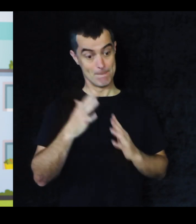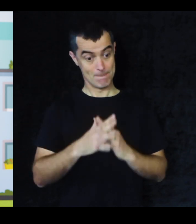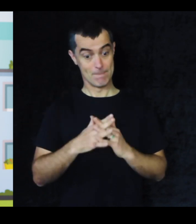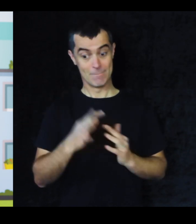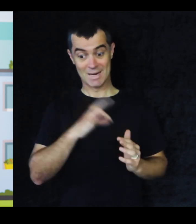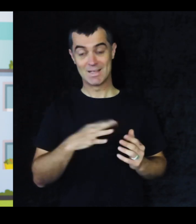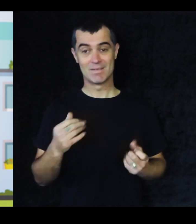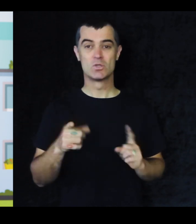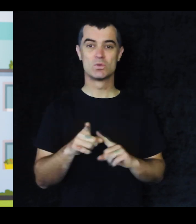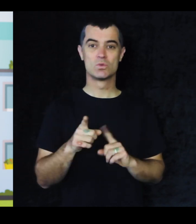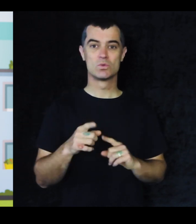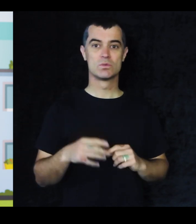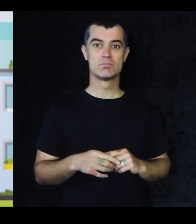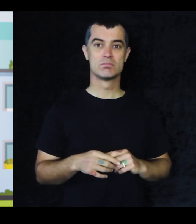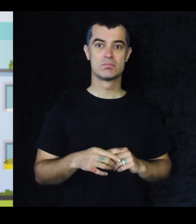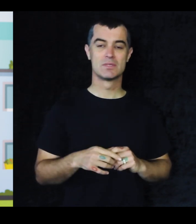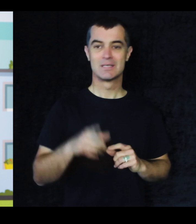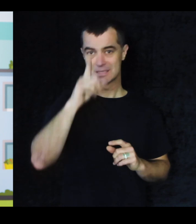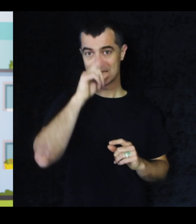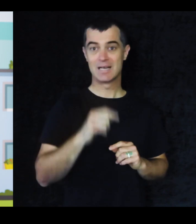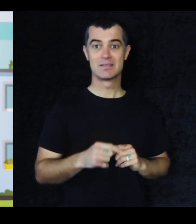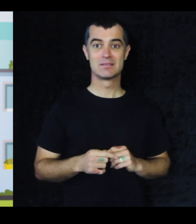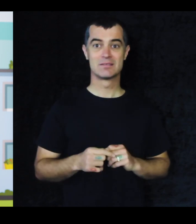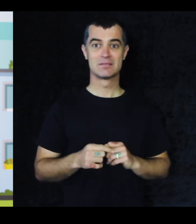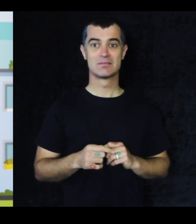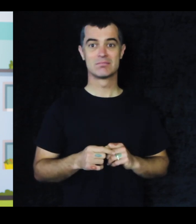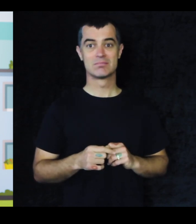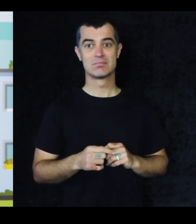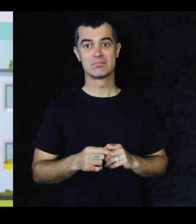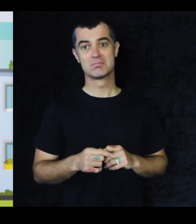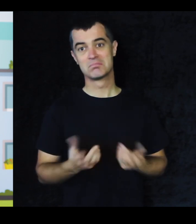has benefits, but also it can